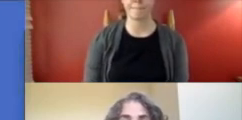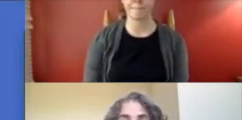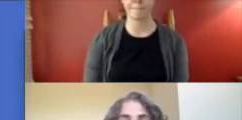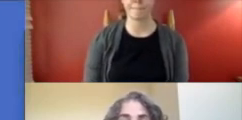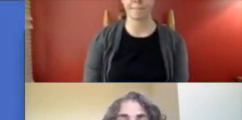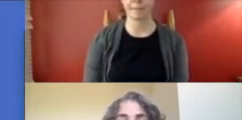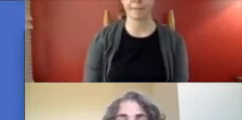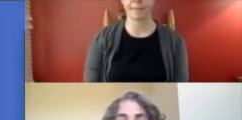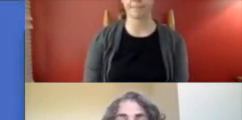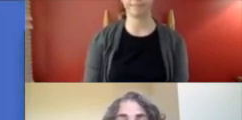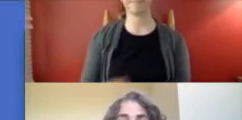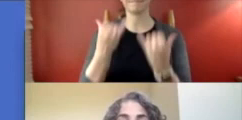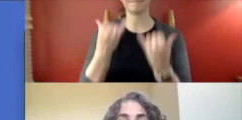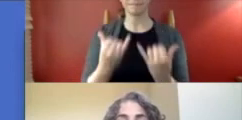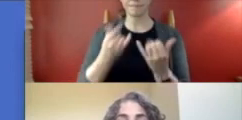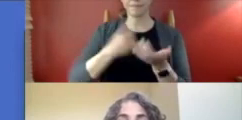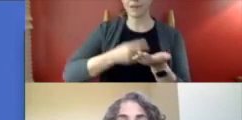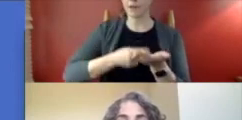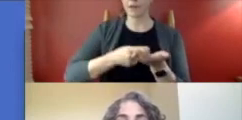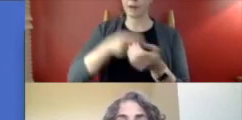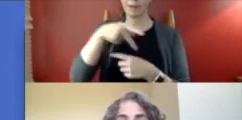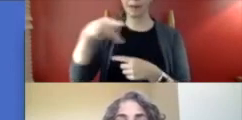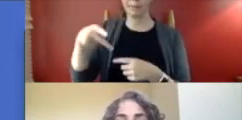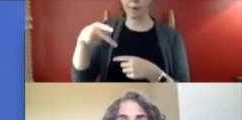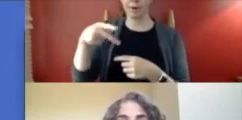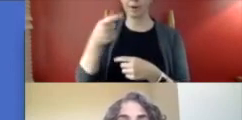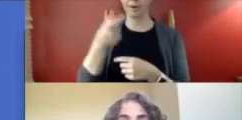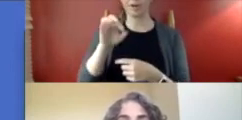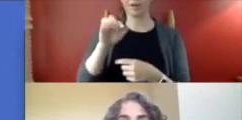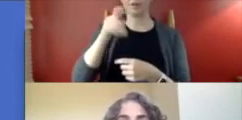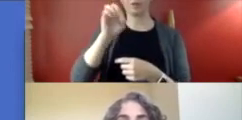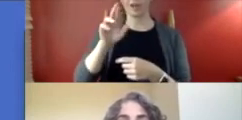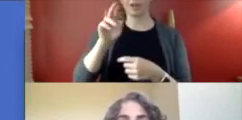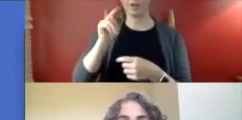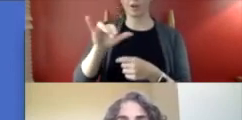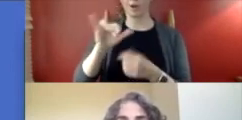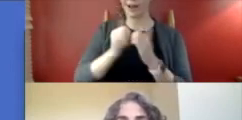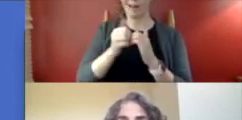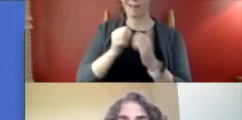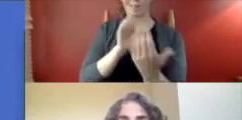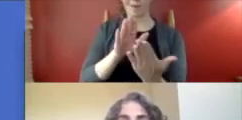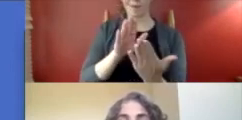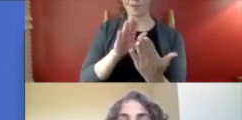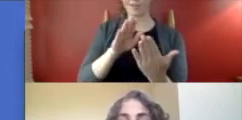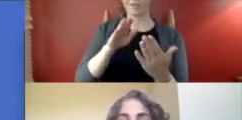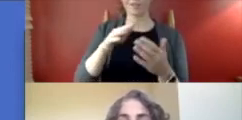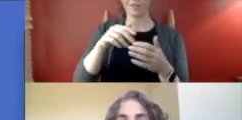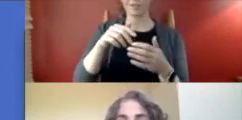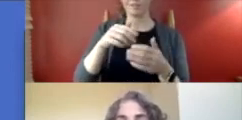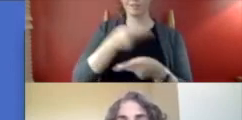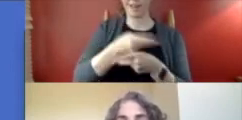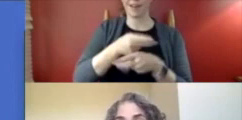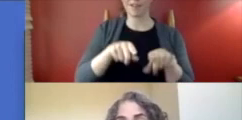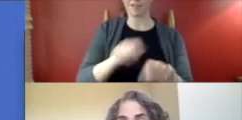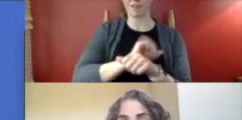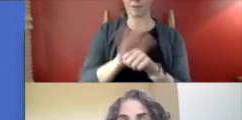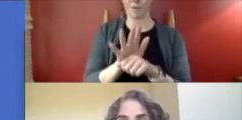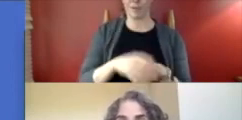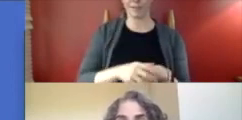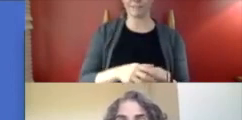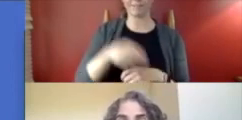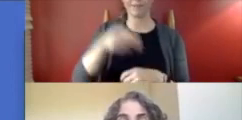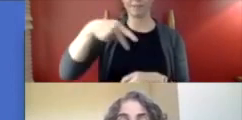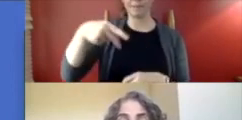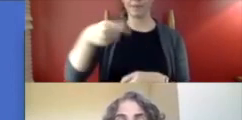Now let's take a look at how Planned Parenthood of Greater New York approached IUD care during COVID. Planned Parenthood of Greater New York, or